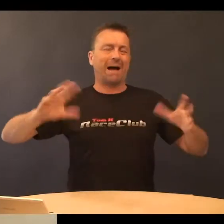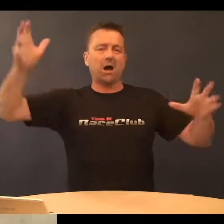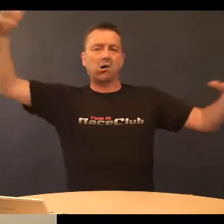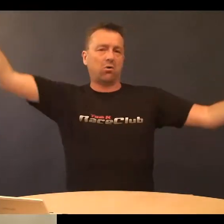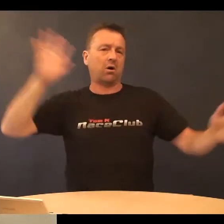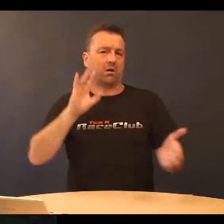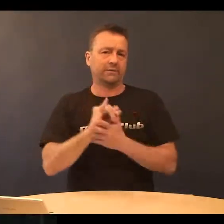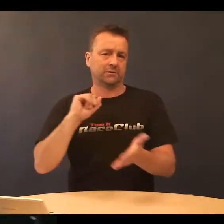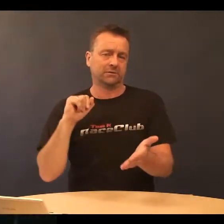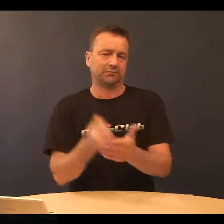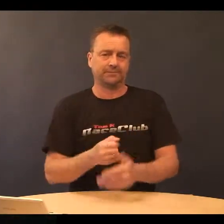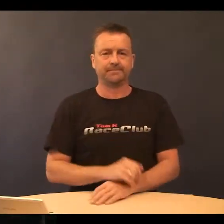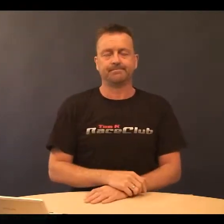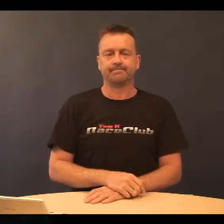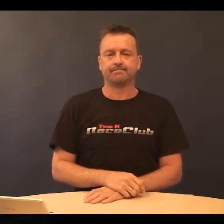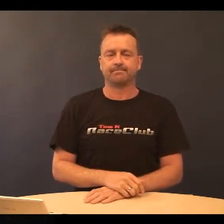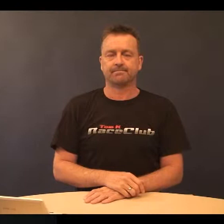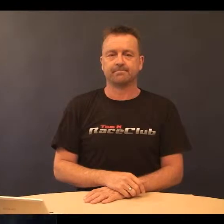case of an accident.